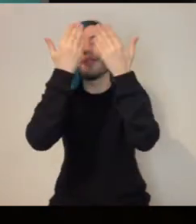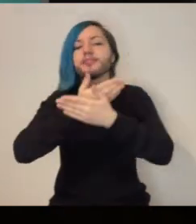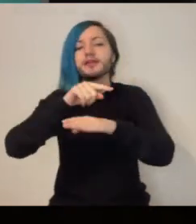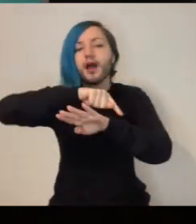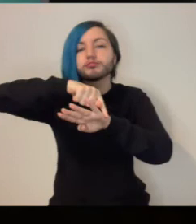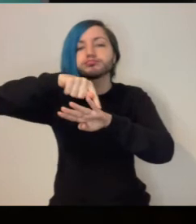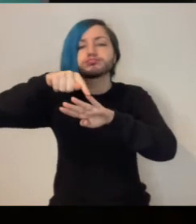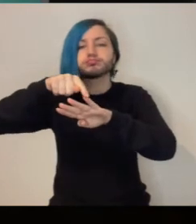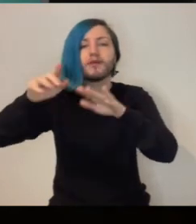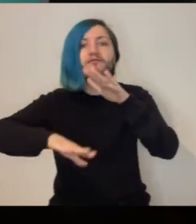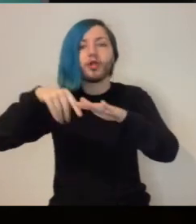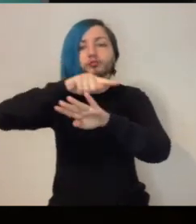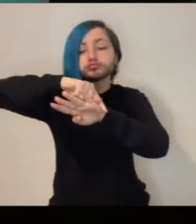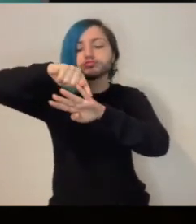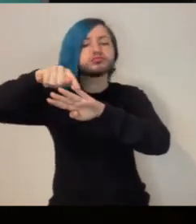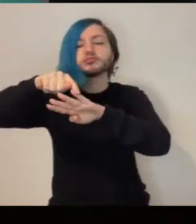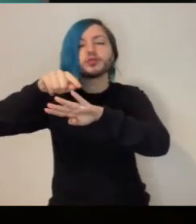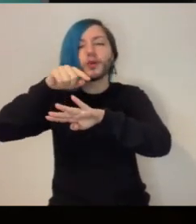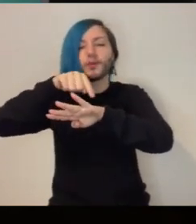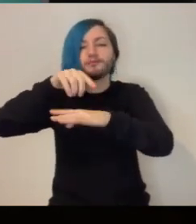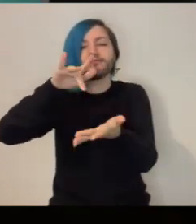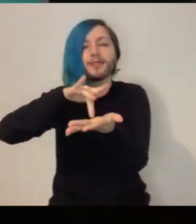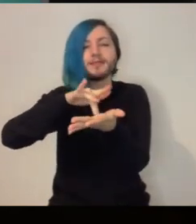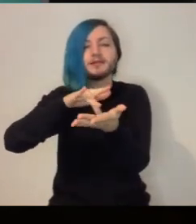line doesn't follow all the way along, it stops.